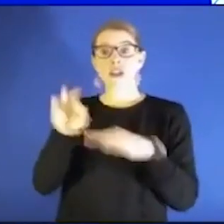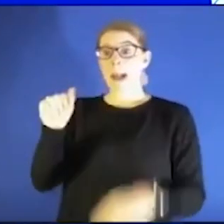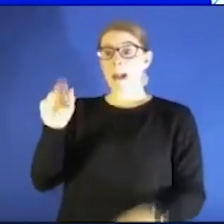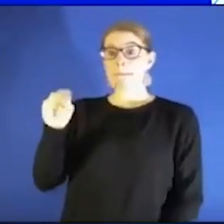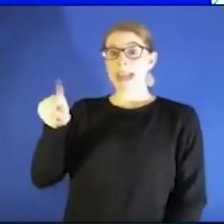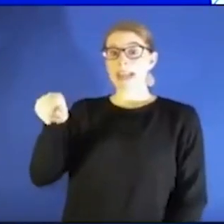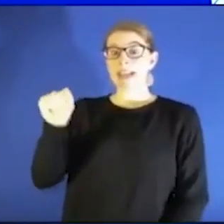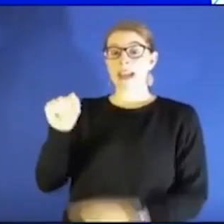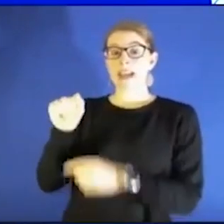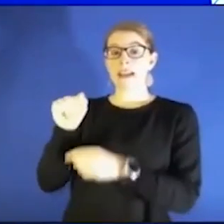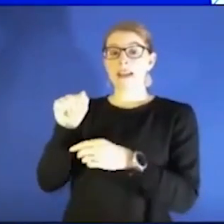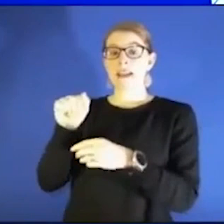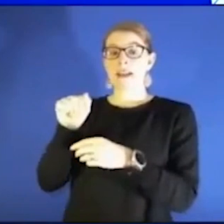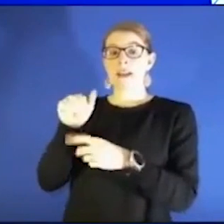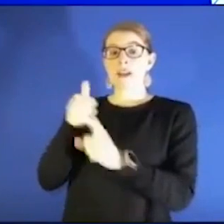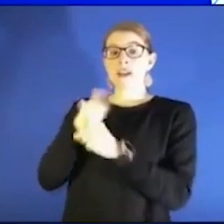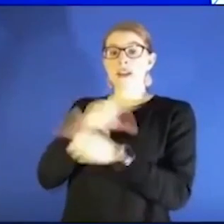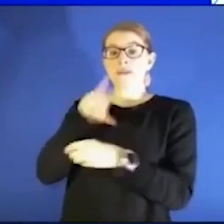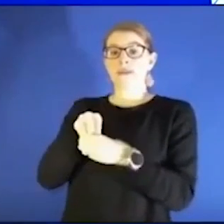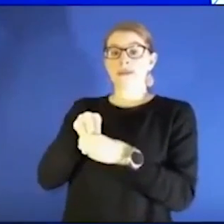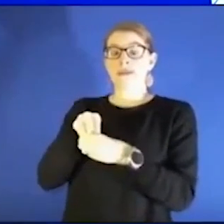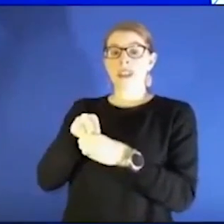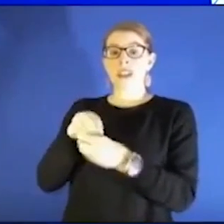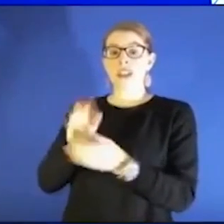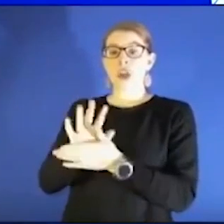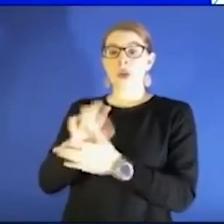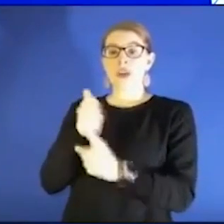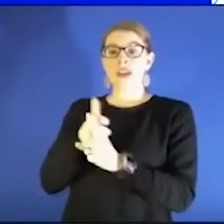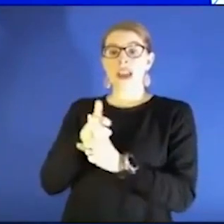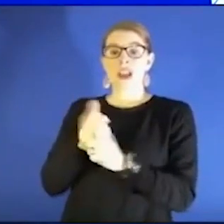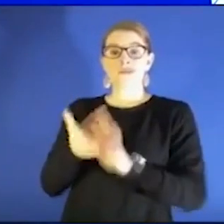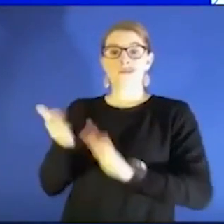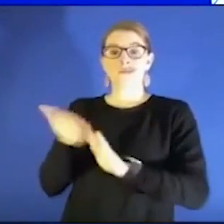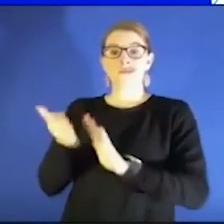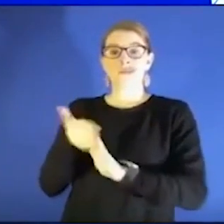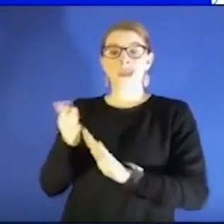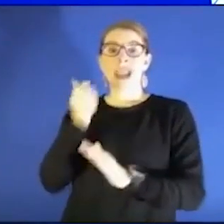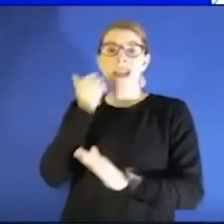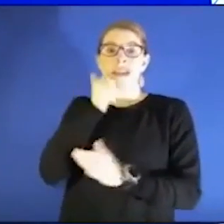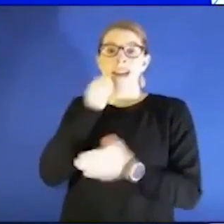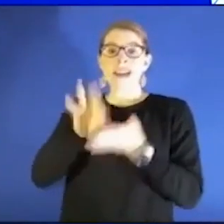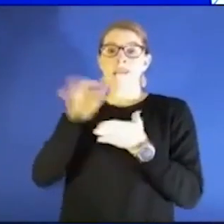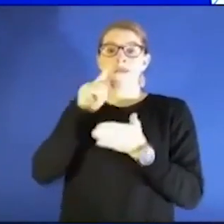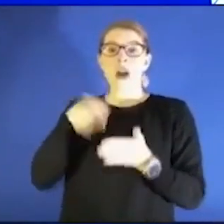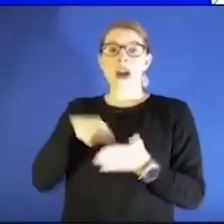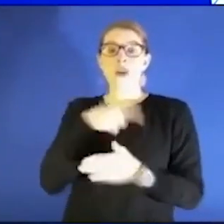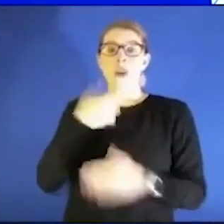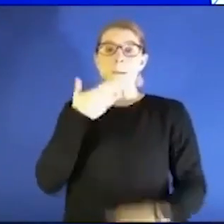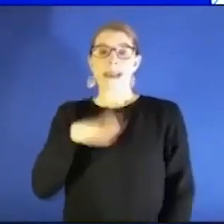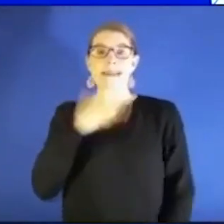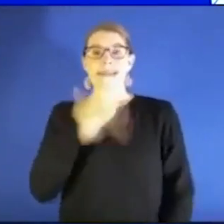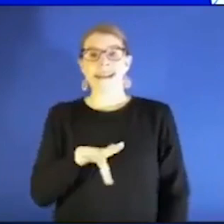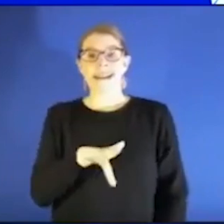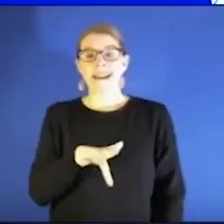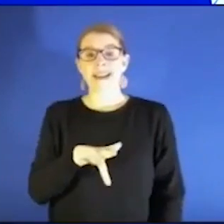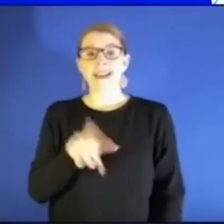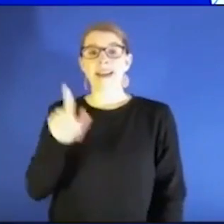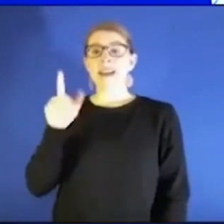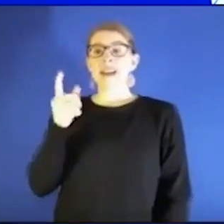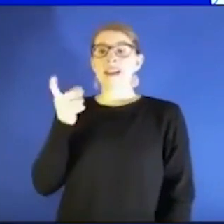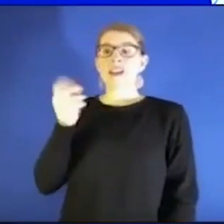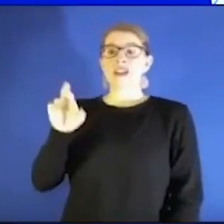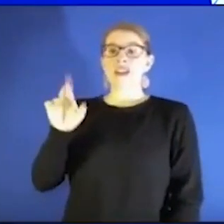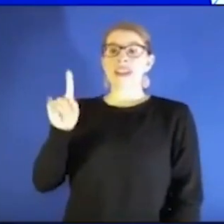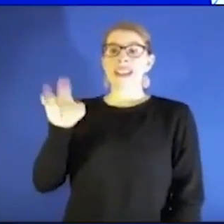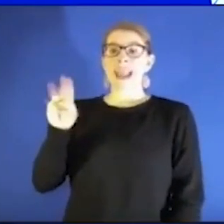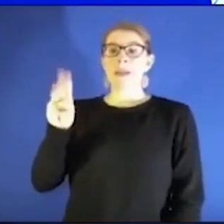show who generates these daily counts for us, or if it's just bad luck of Dr. Tim Williamson here. But